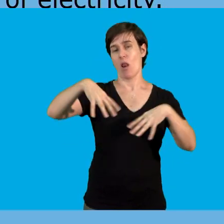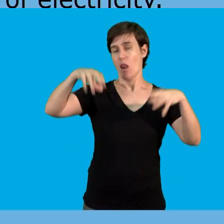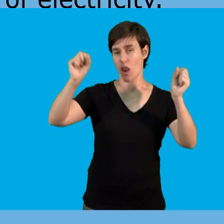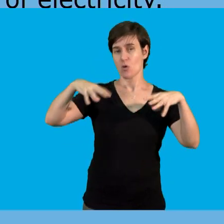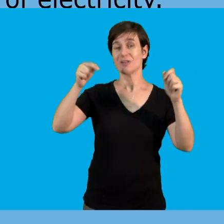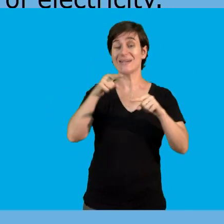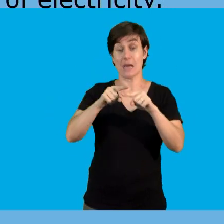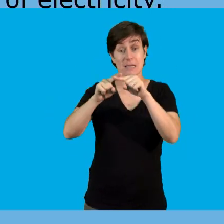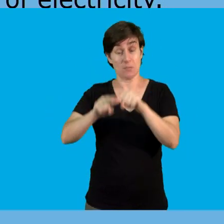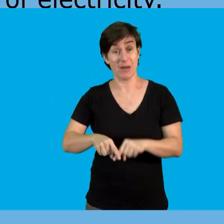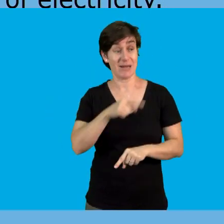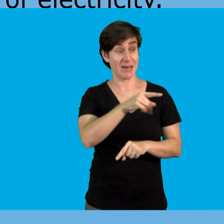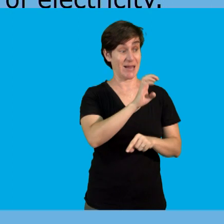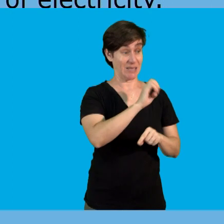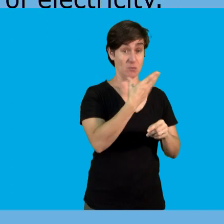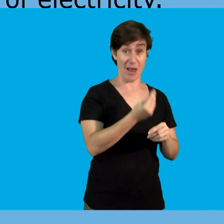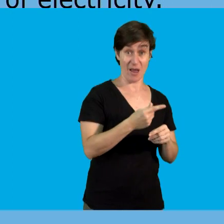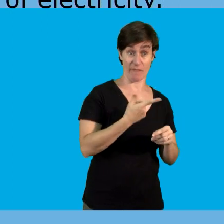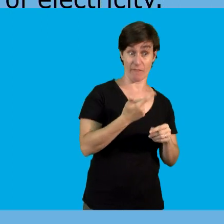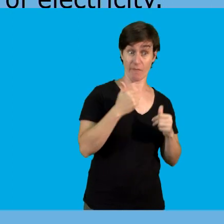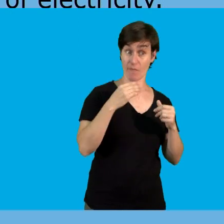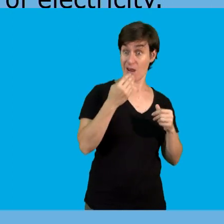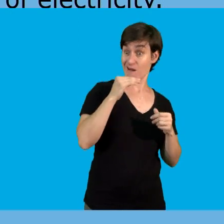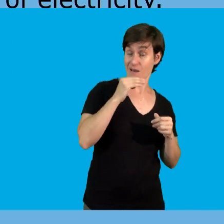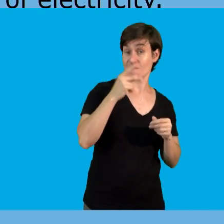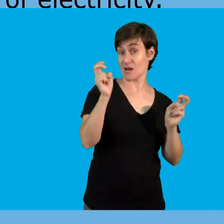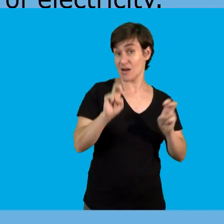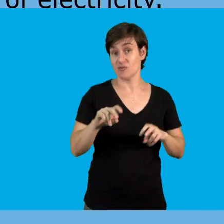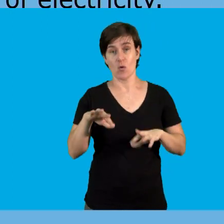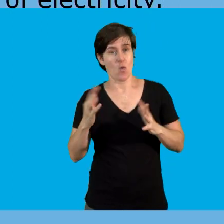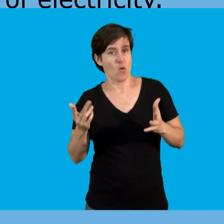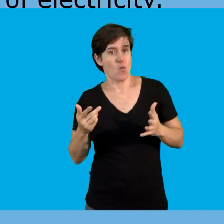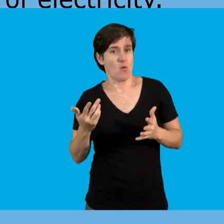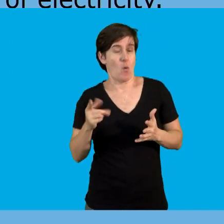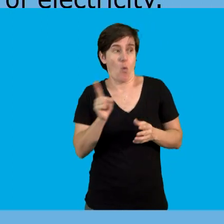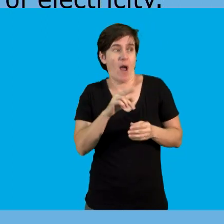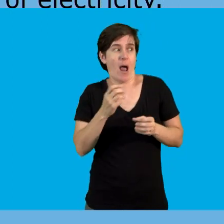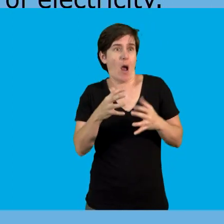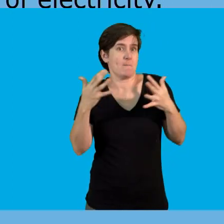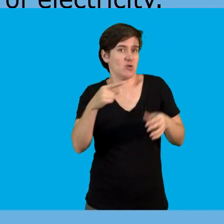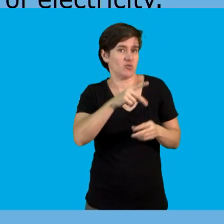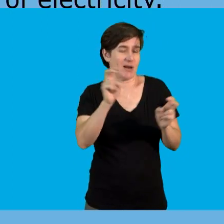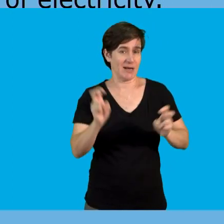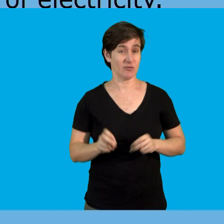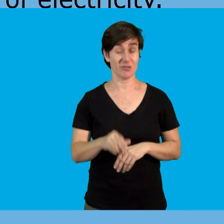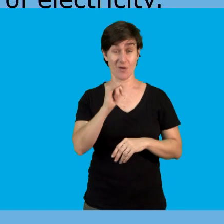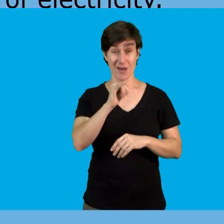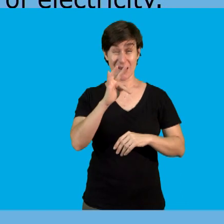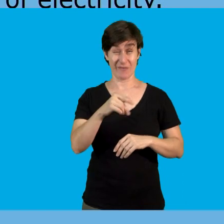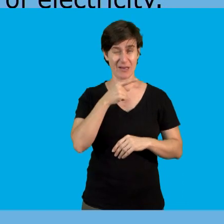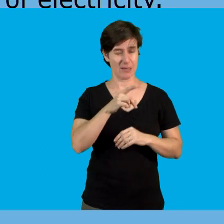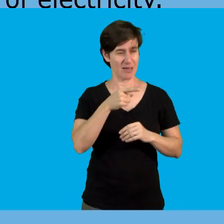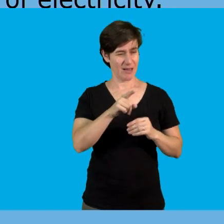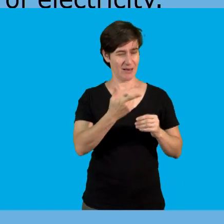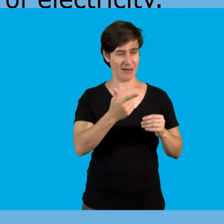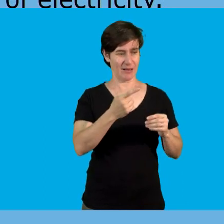specific supplier, that is now Eskom or the municipality, the region, and the circumstances. So if we need more energy, that means